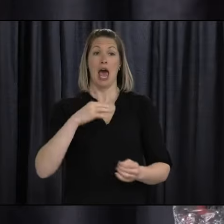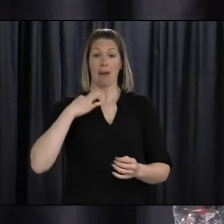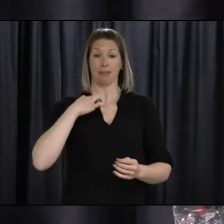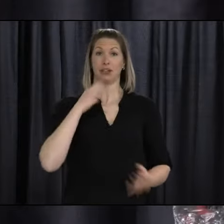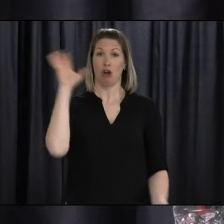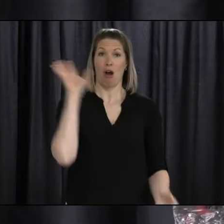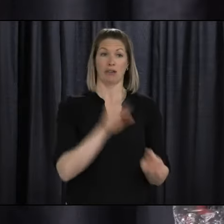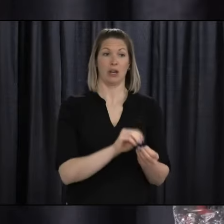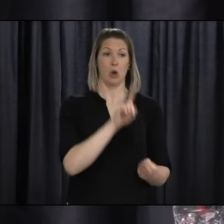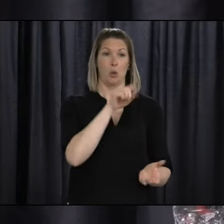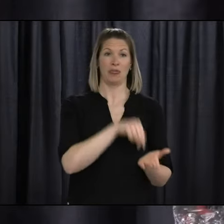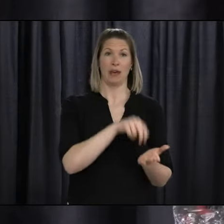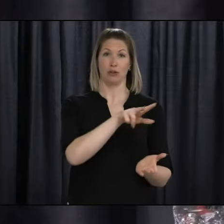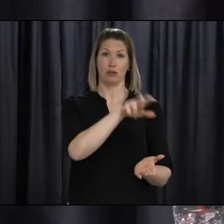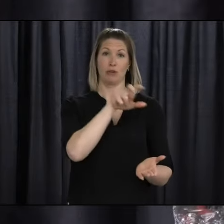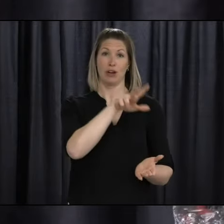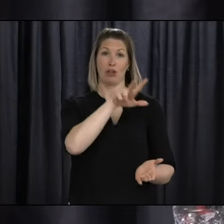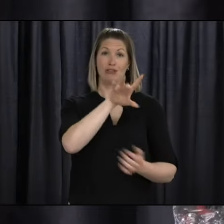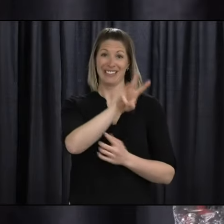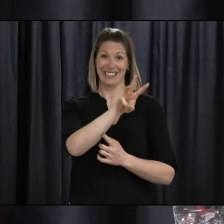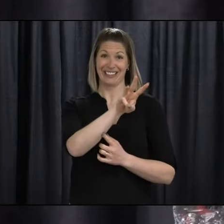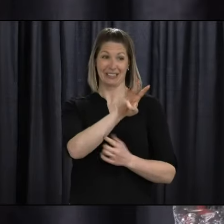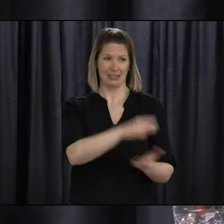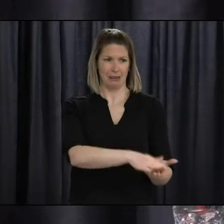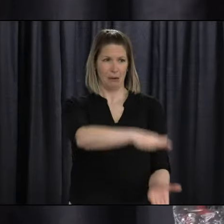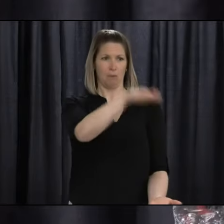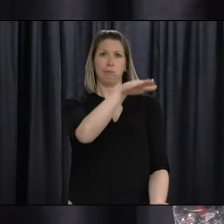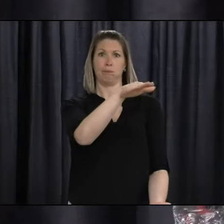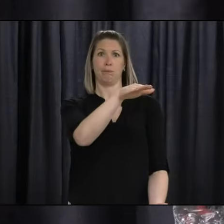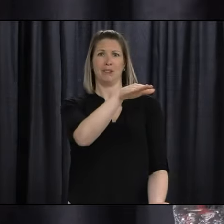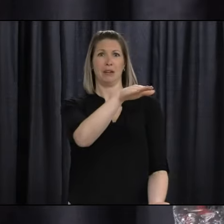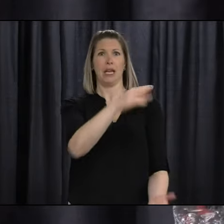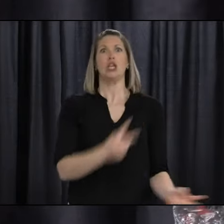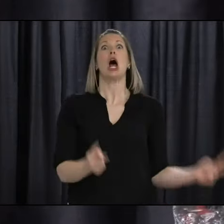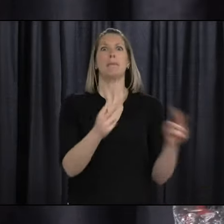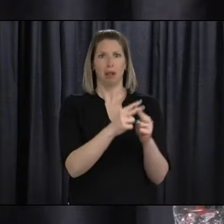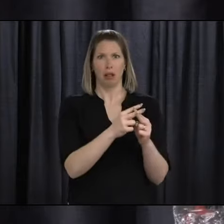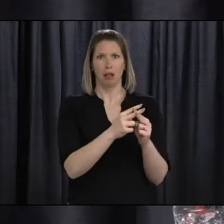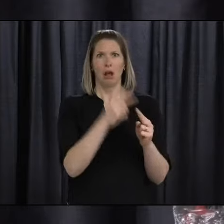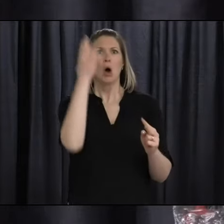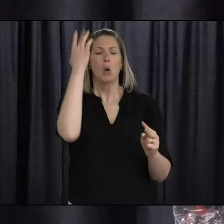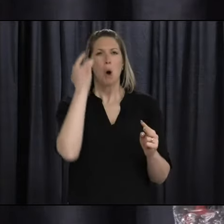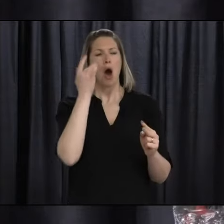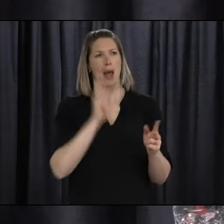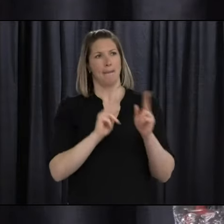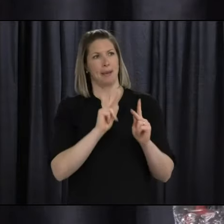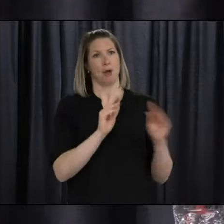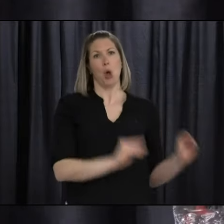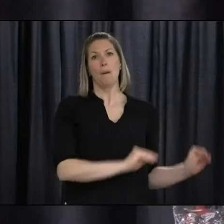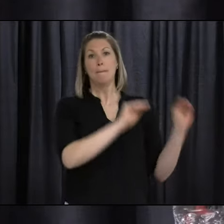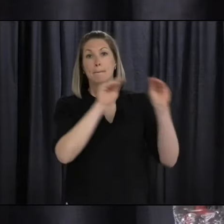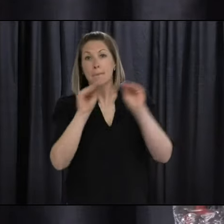The majority of these fall into categories of people relocating to the province or caregiver